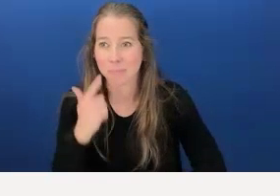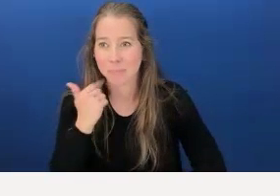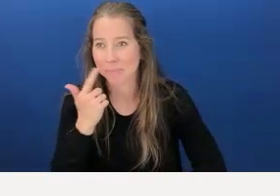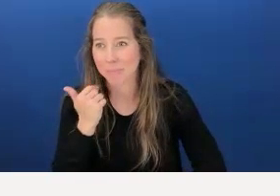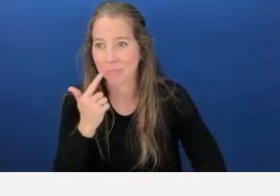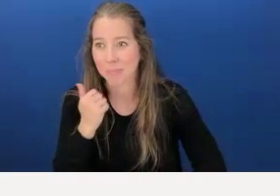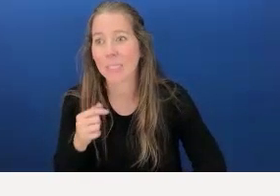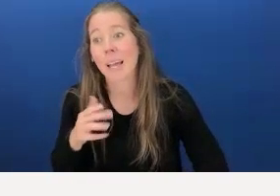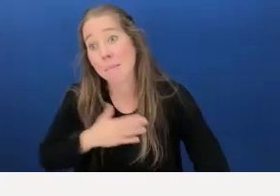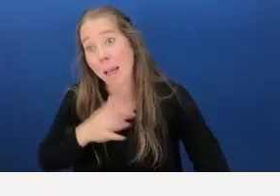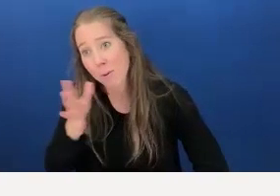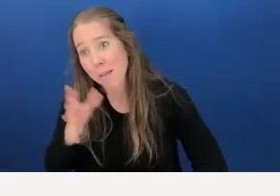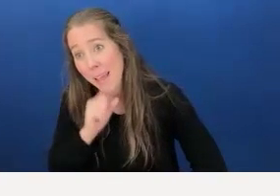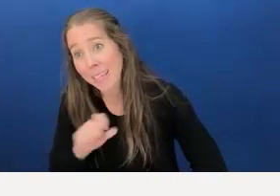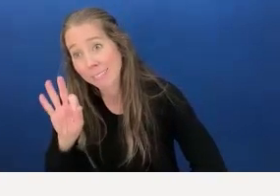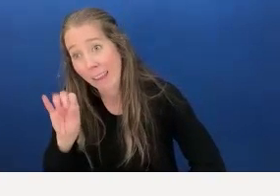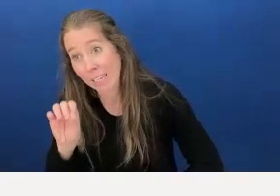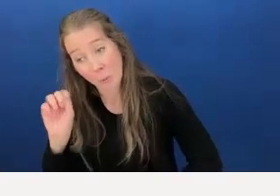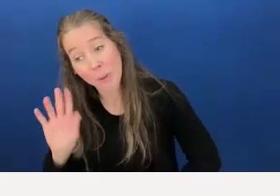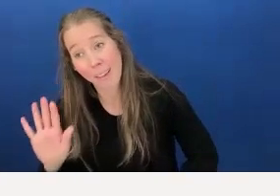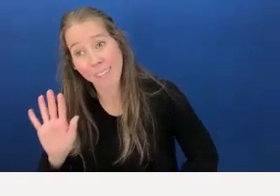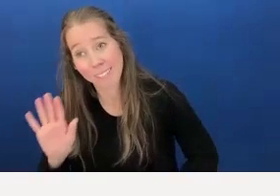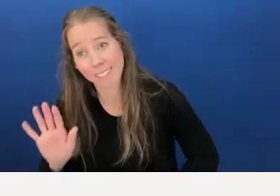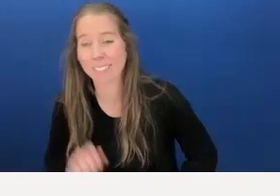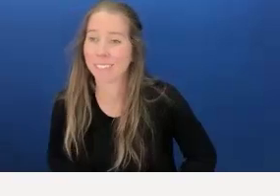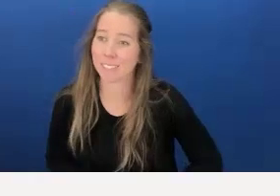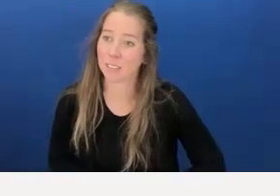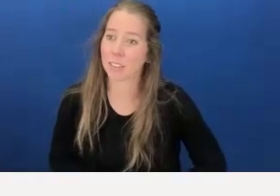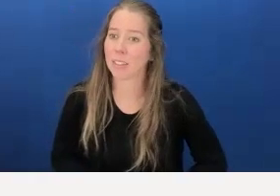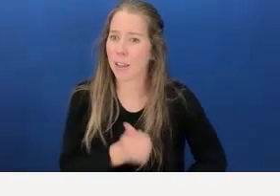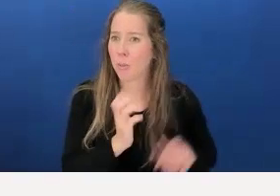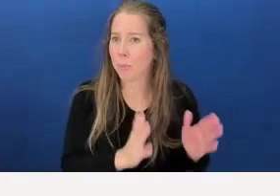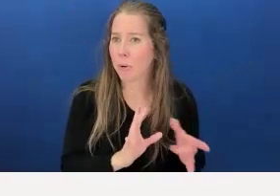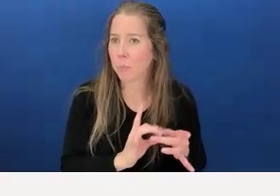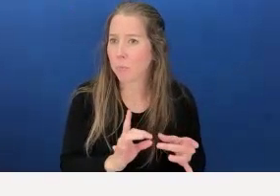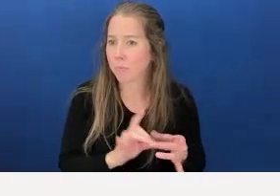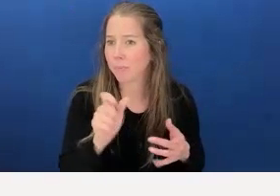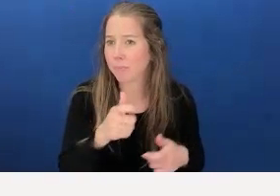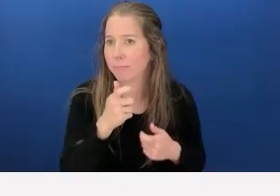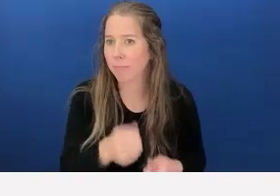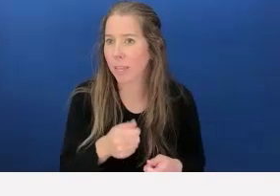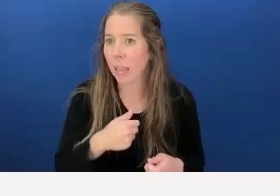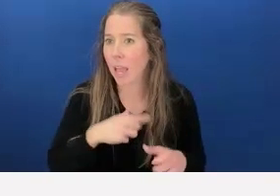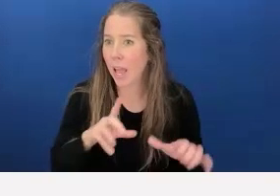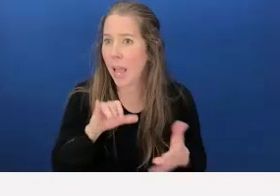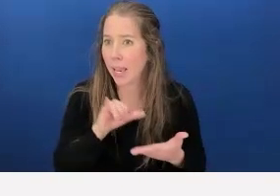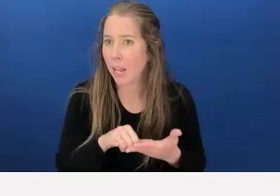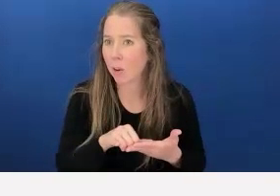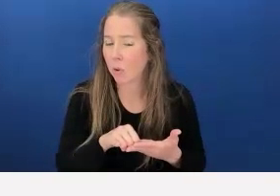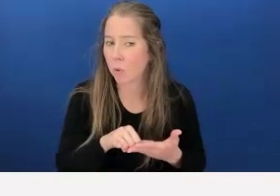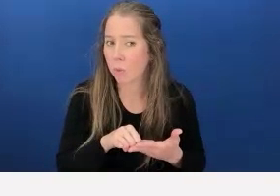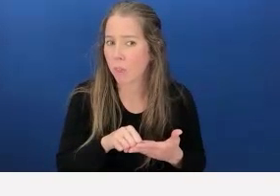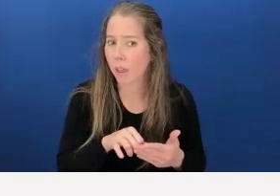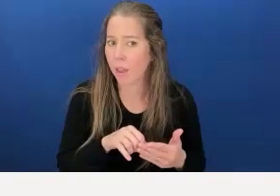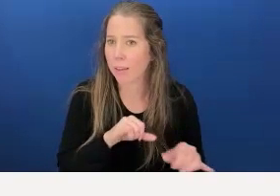She was 90, okay? I mean. What's interesting? I do that, what your grandmother does, and I